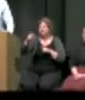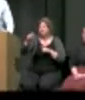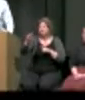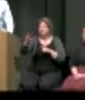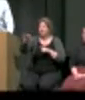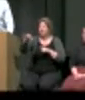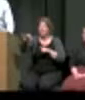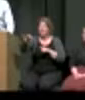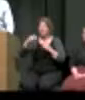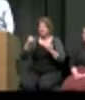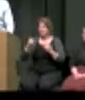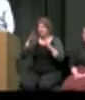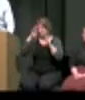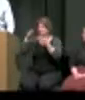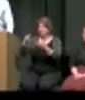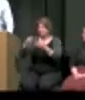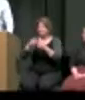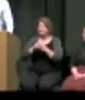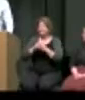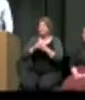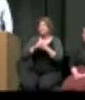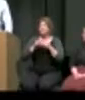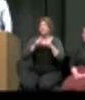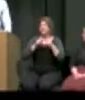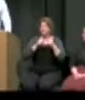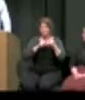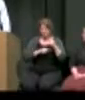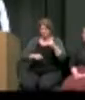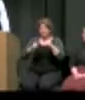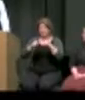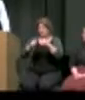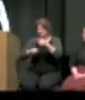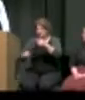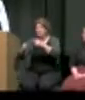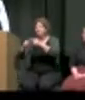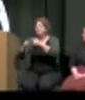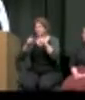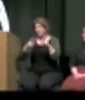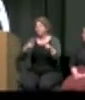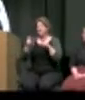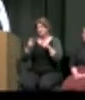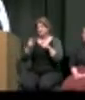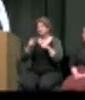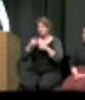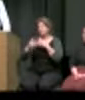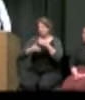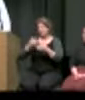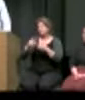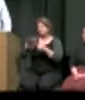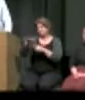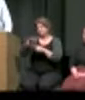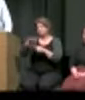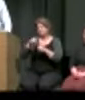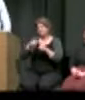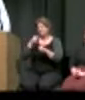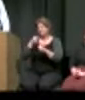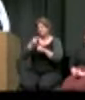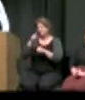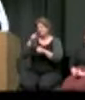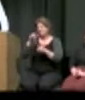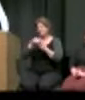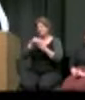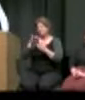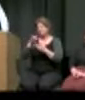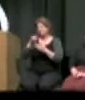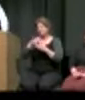area. So the cycle times on the dredging should be a little quicker, should be able to get some better production and get that 100,000 yards